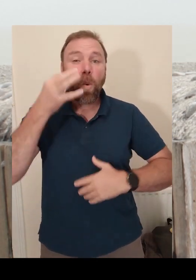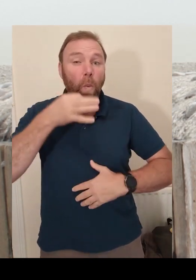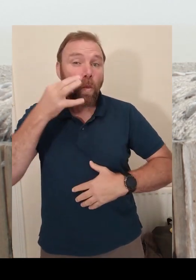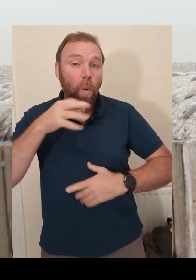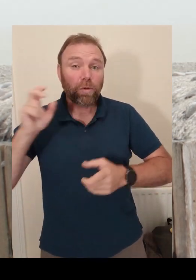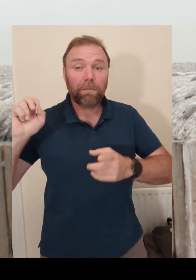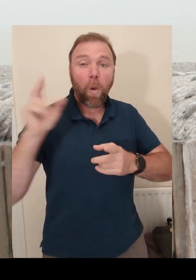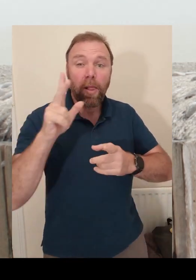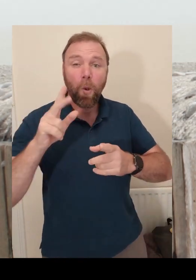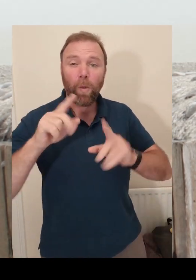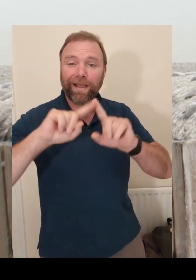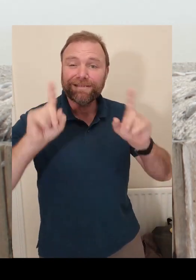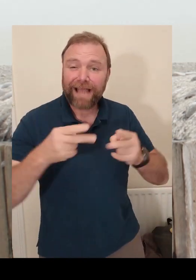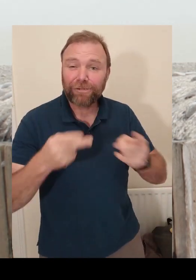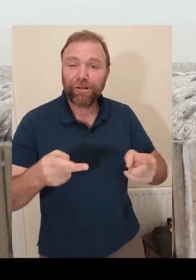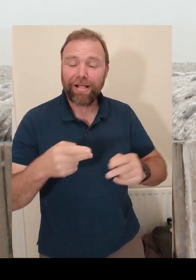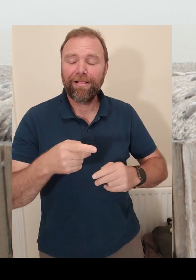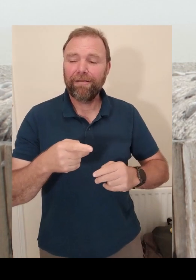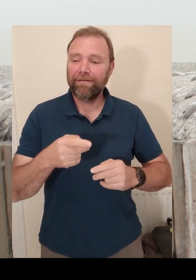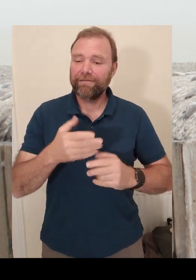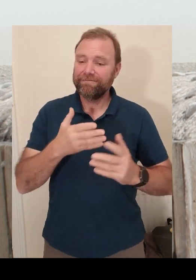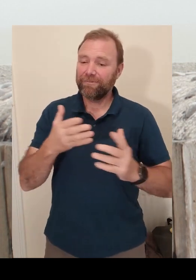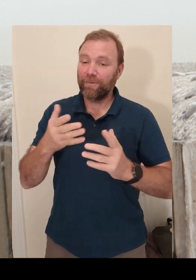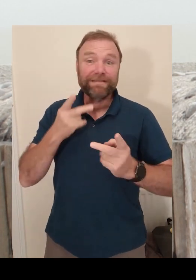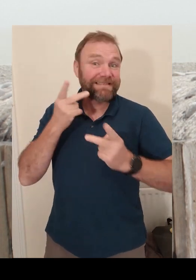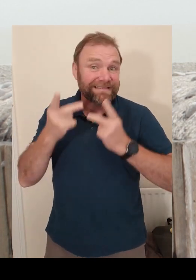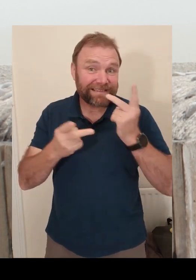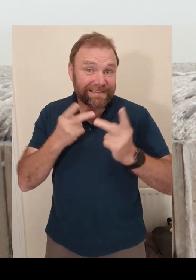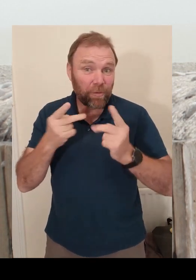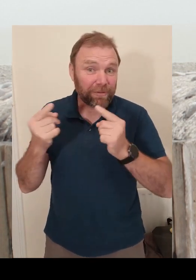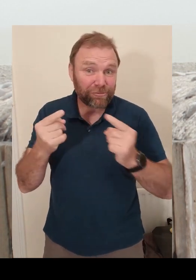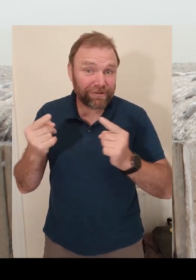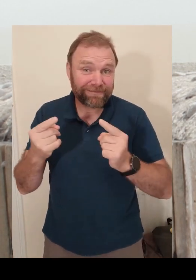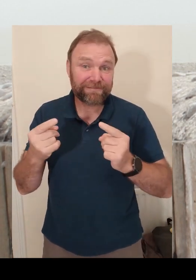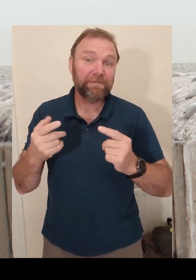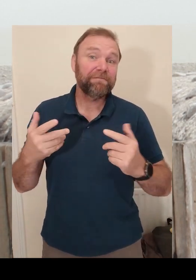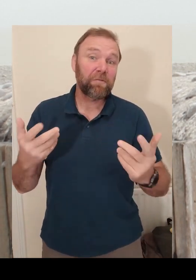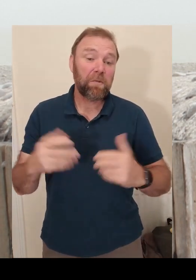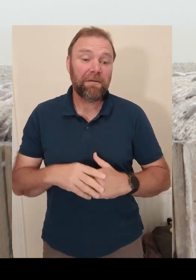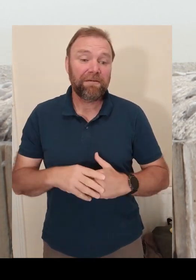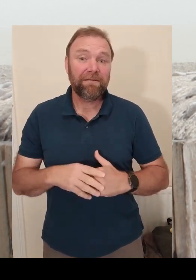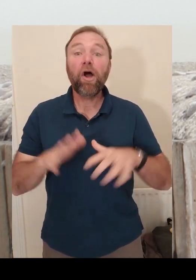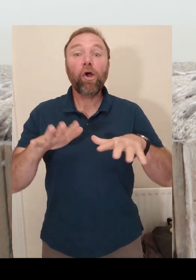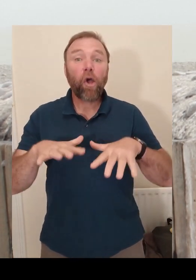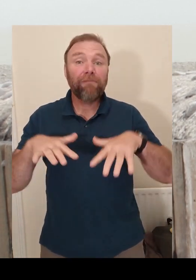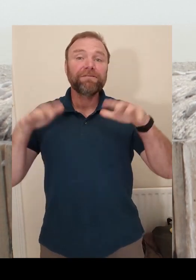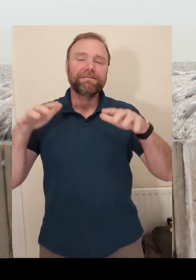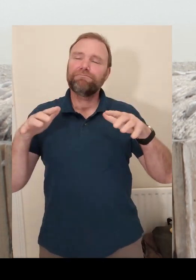from international water polo tournaments to singing competitions